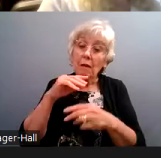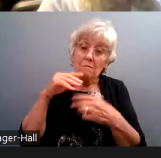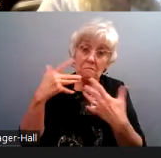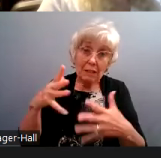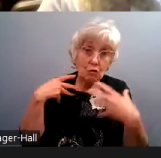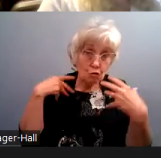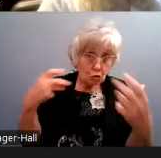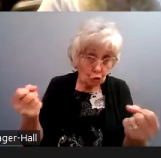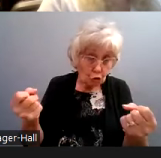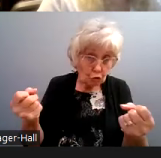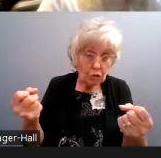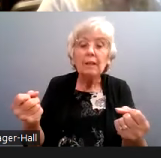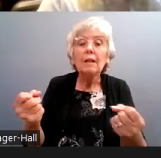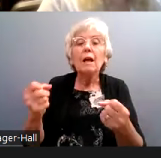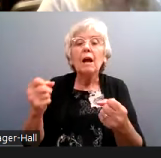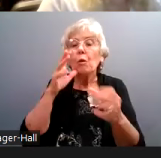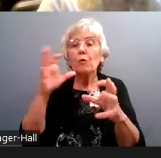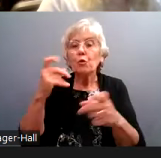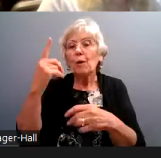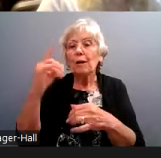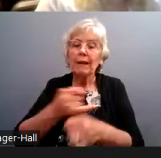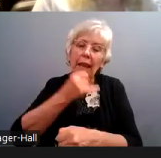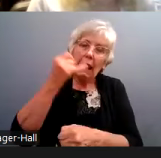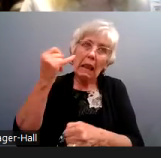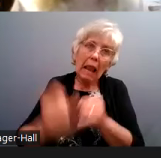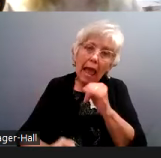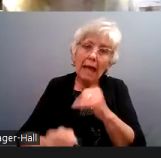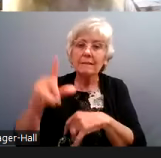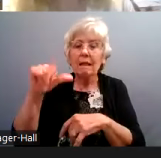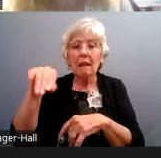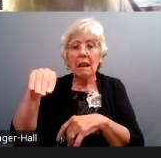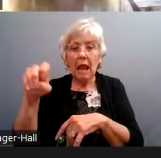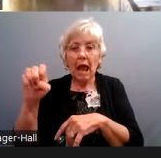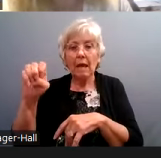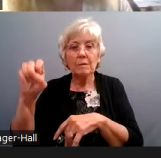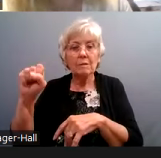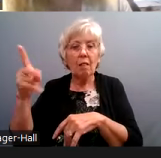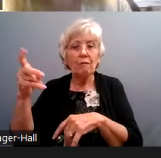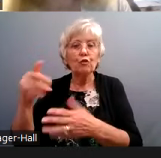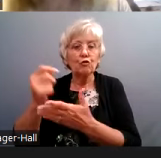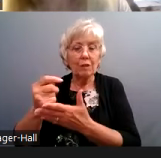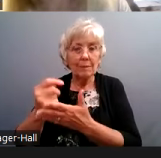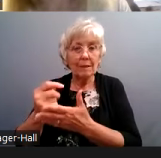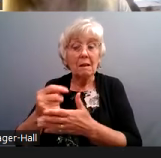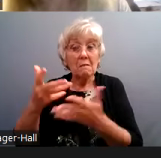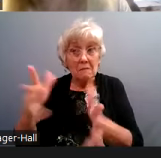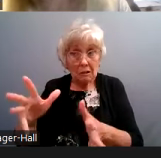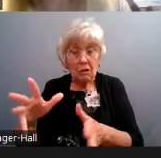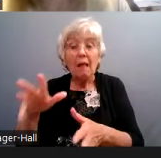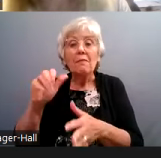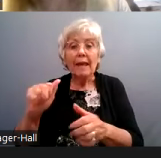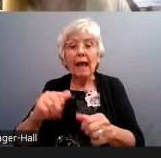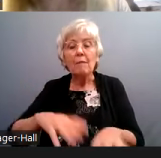then we're going to do one last final lime sulfur treatment, and then they can be moved out of the jungle and graduated and get their